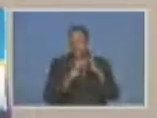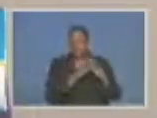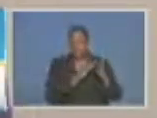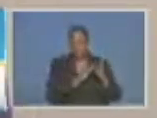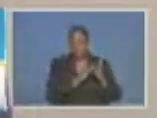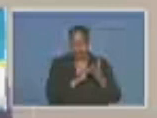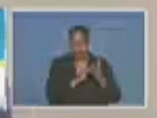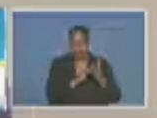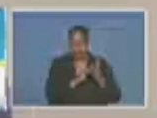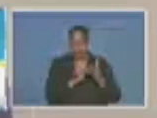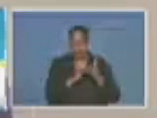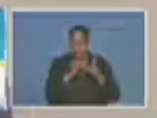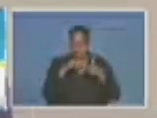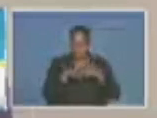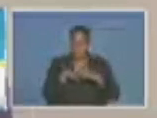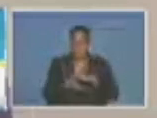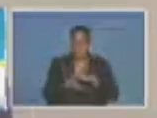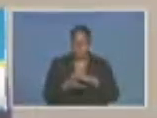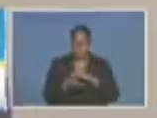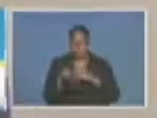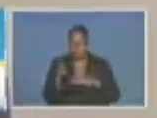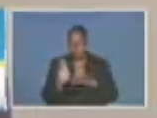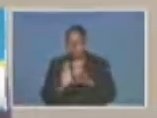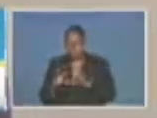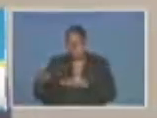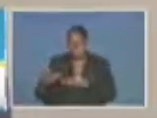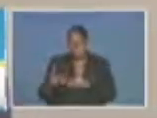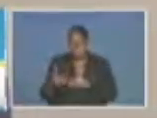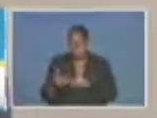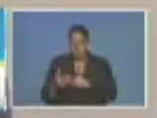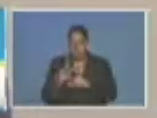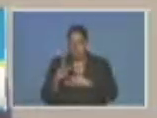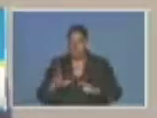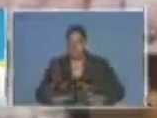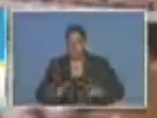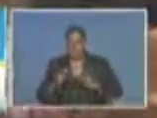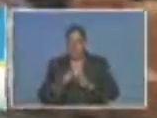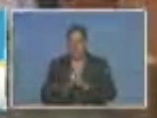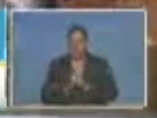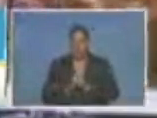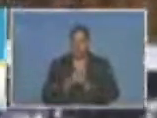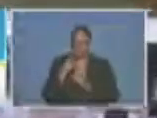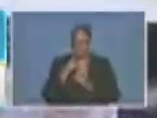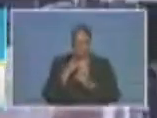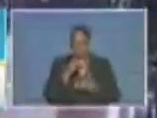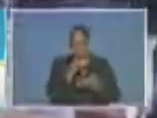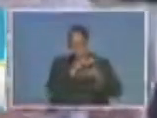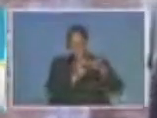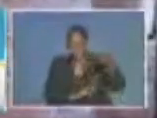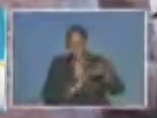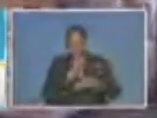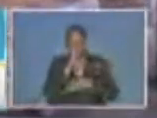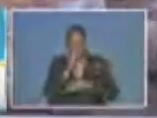to access those networks or those centers closest to them. Archer says that extensive tracking list was designed to ensure no